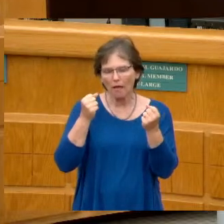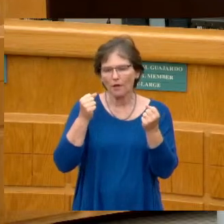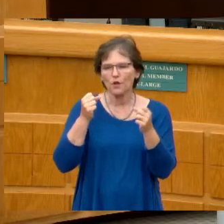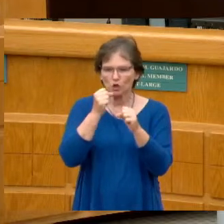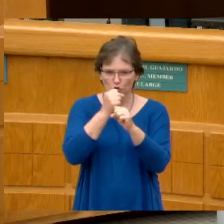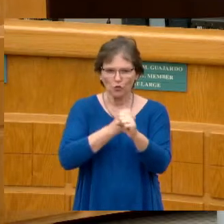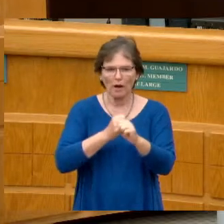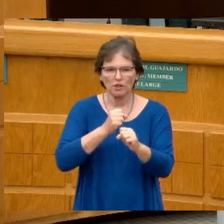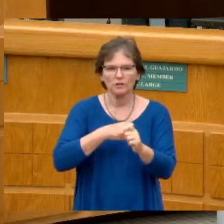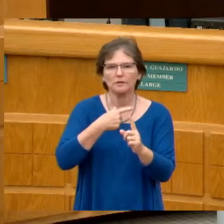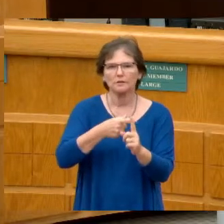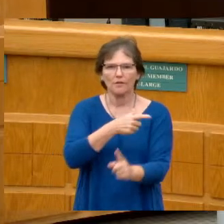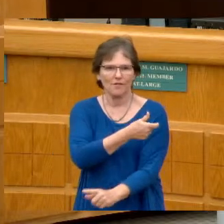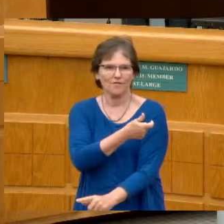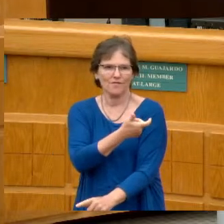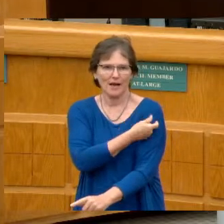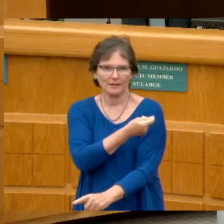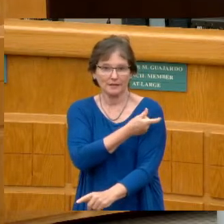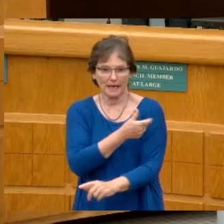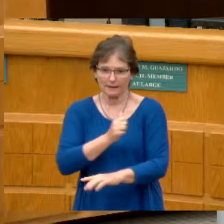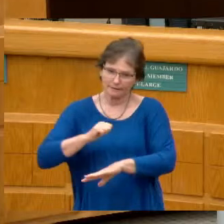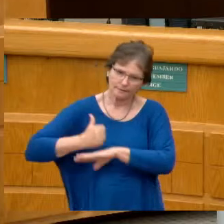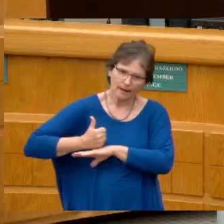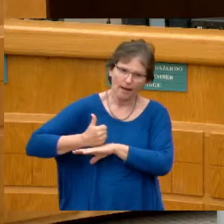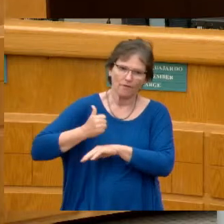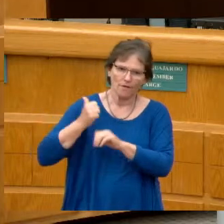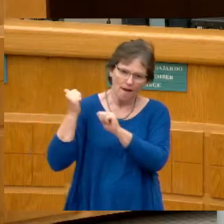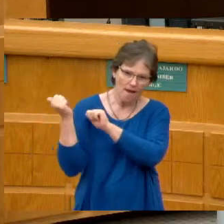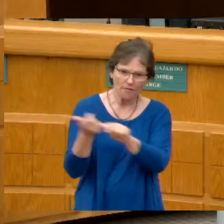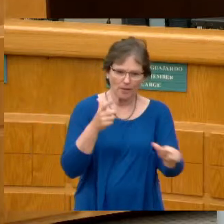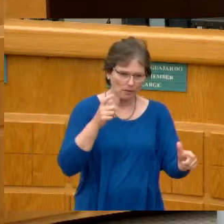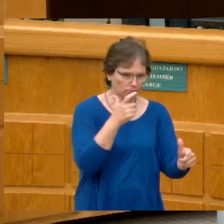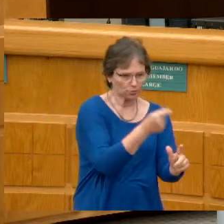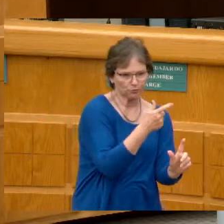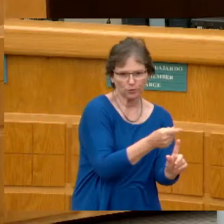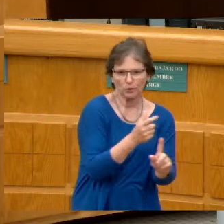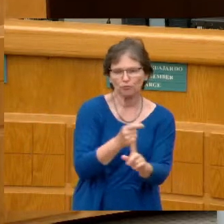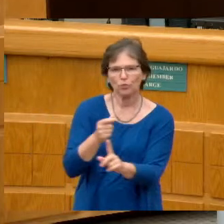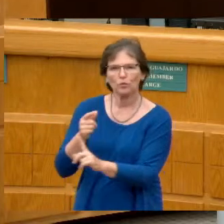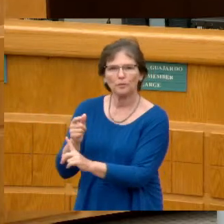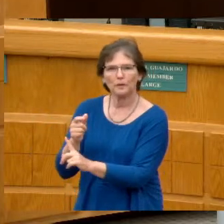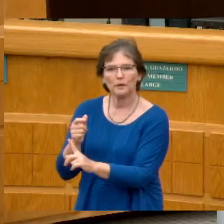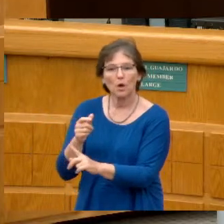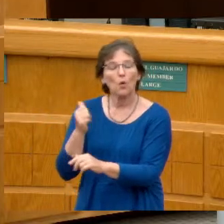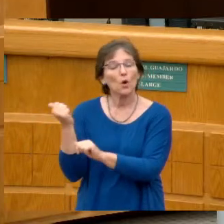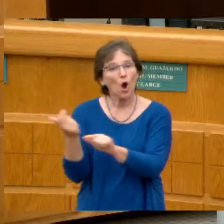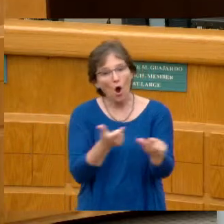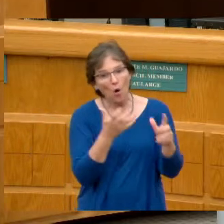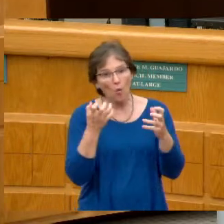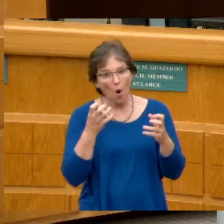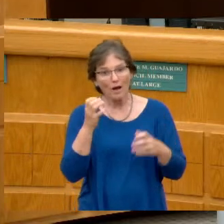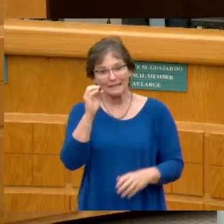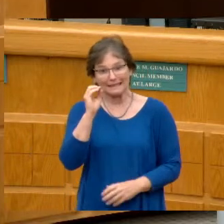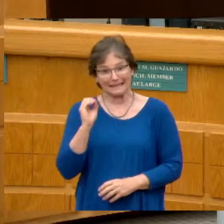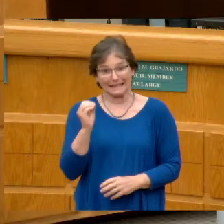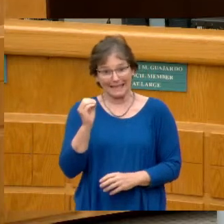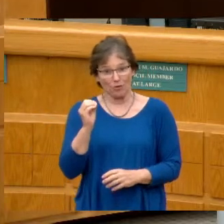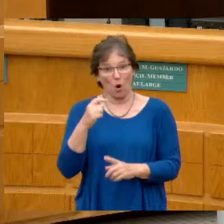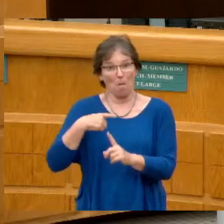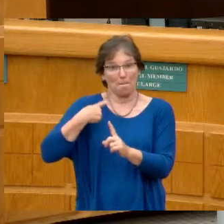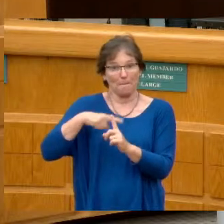are phenomenal, but does not mean we can slacken our public health strategies that we have been practicing all this